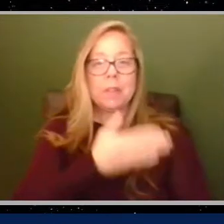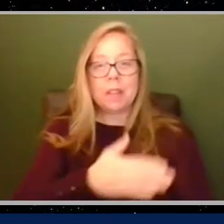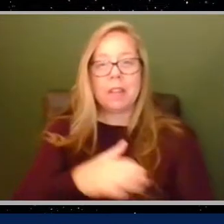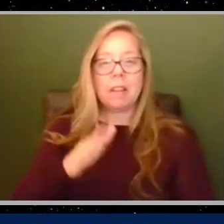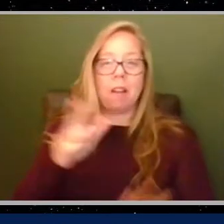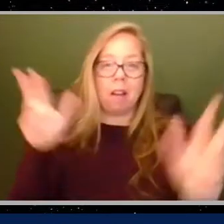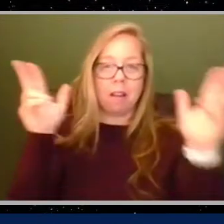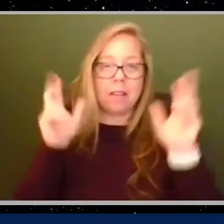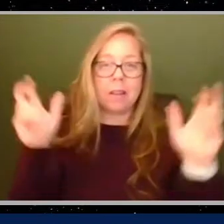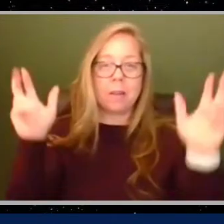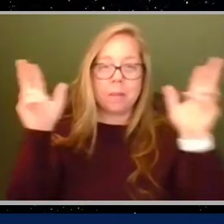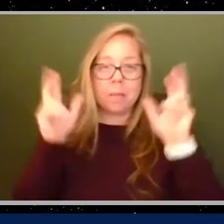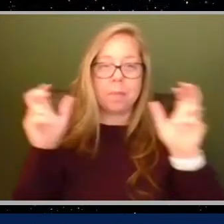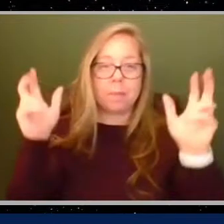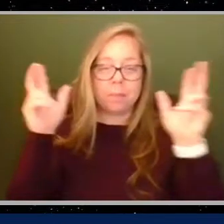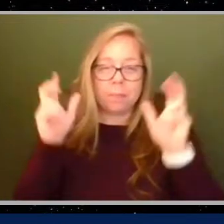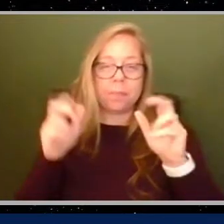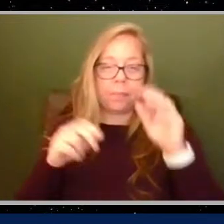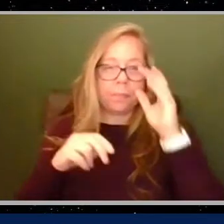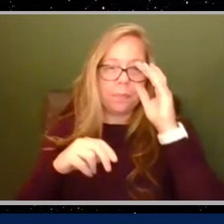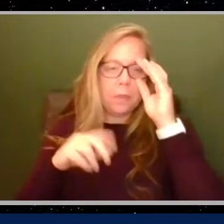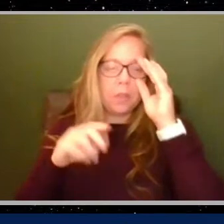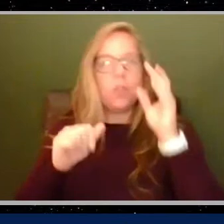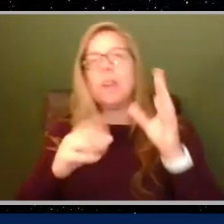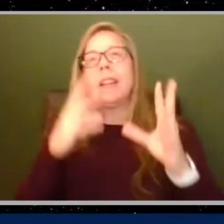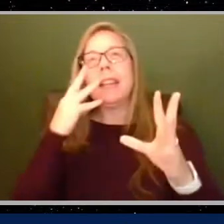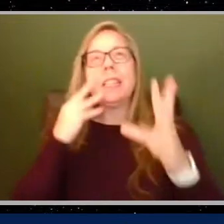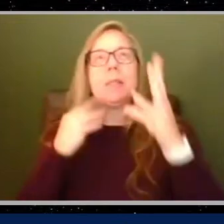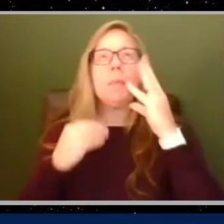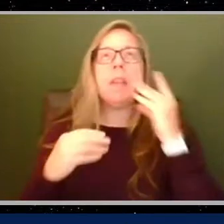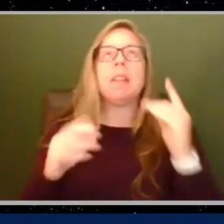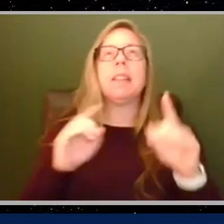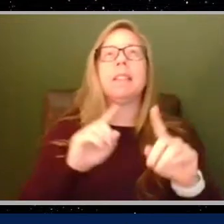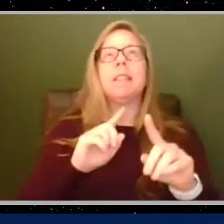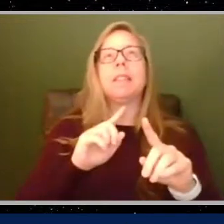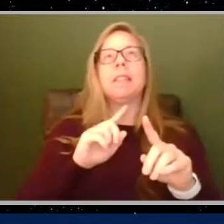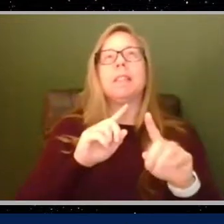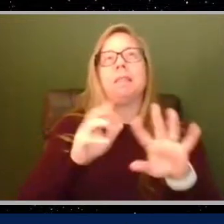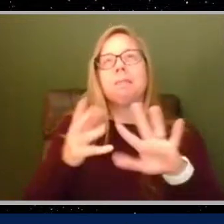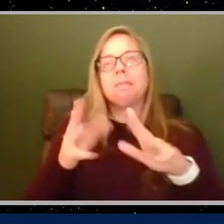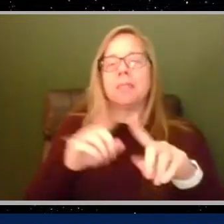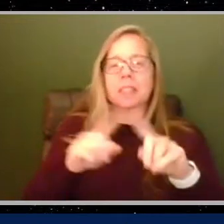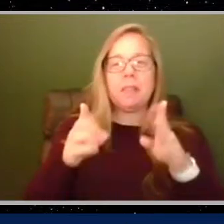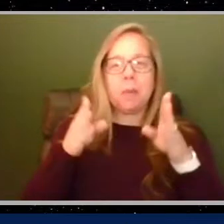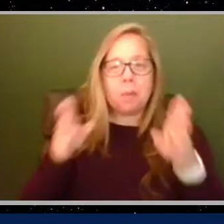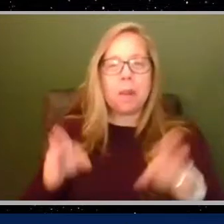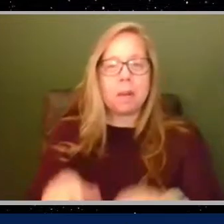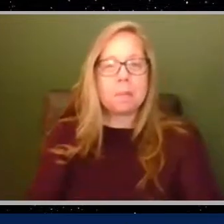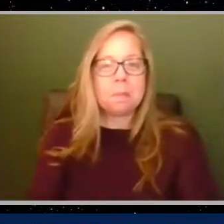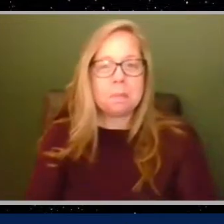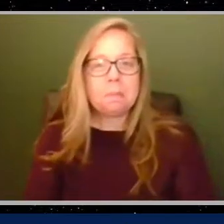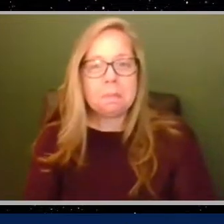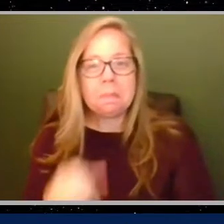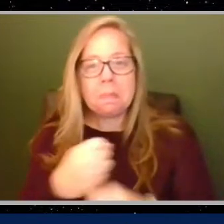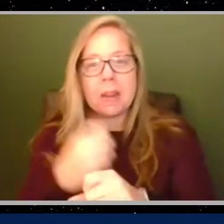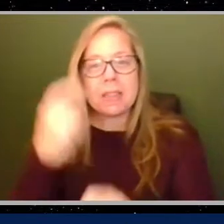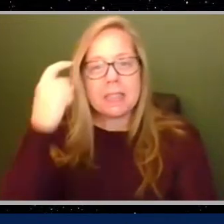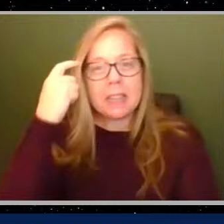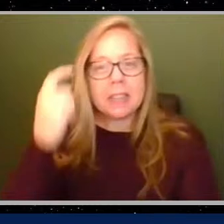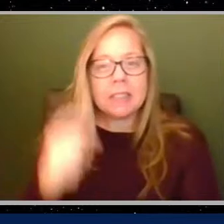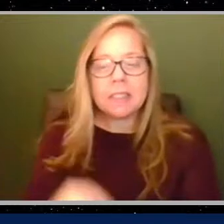they recorded it, it's they converted it into audio so that you could experience that a different way. That makes a lot of sense. Yeah, actually, though